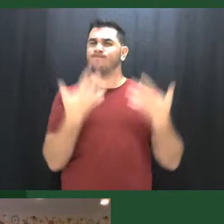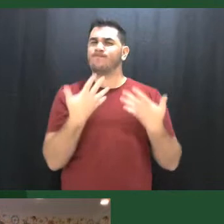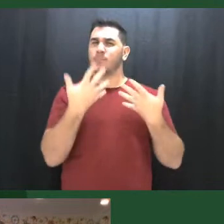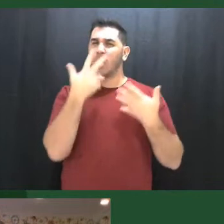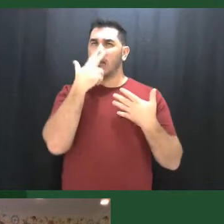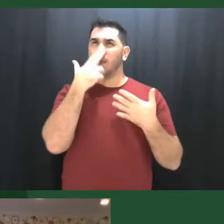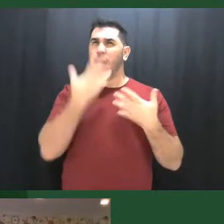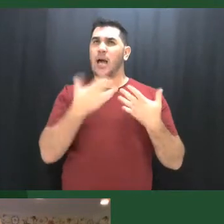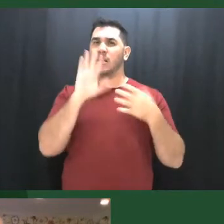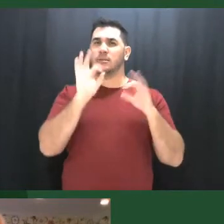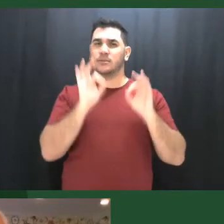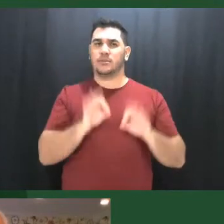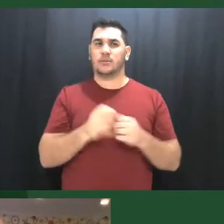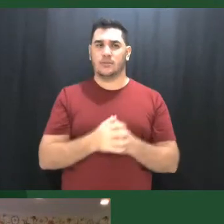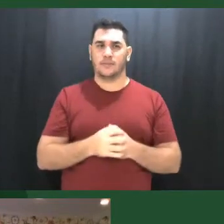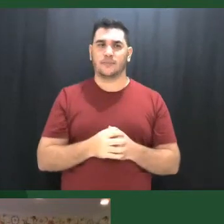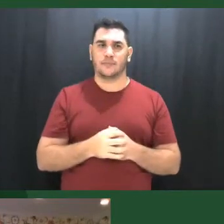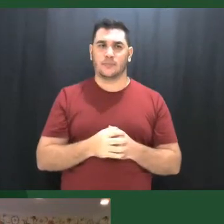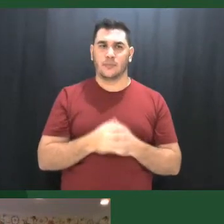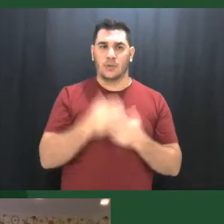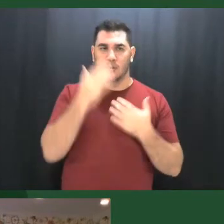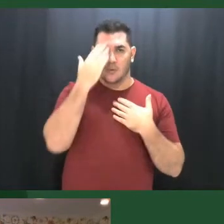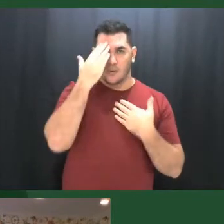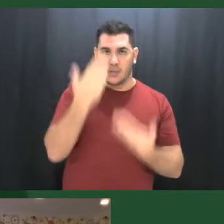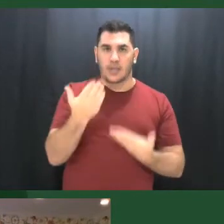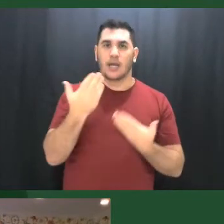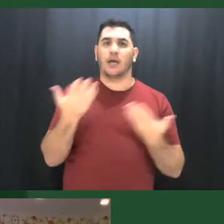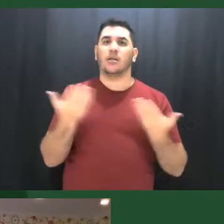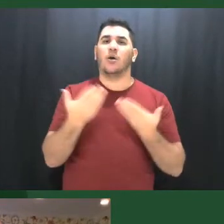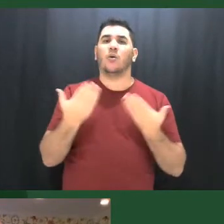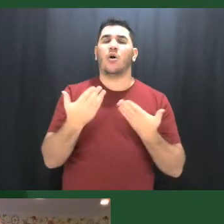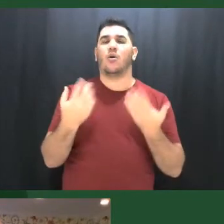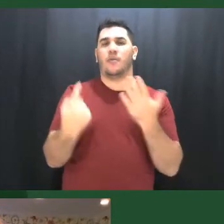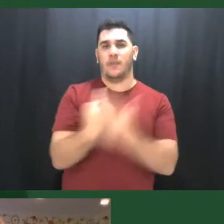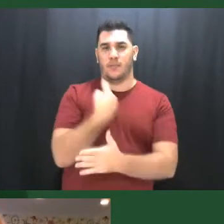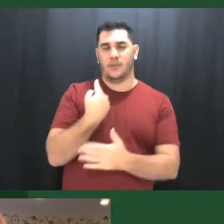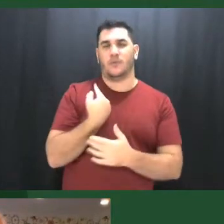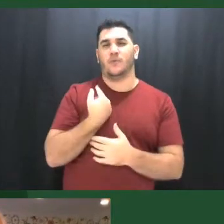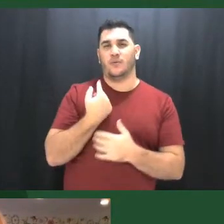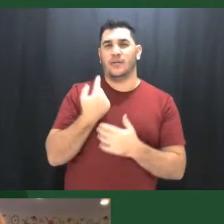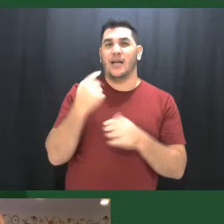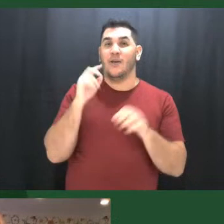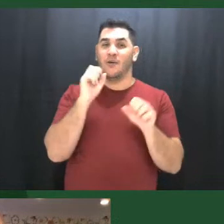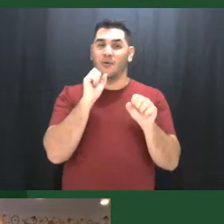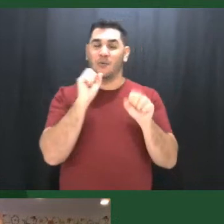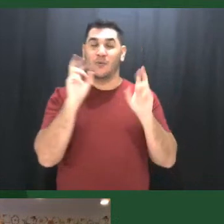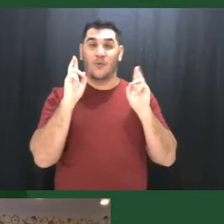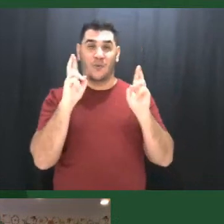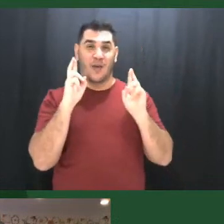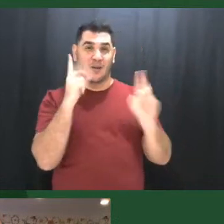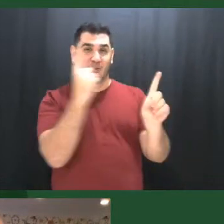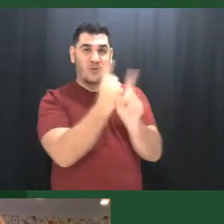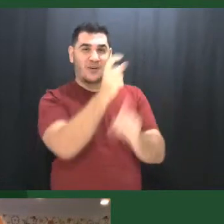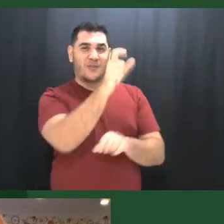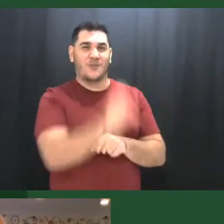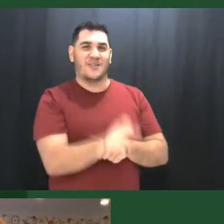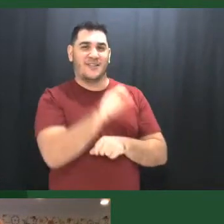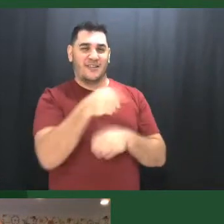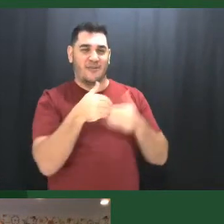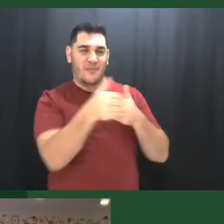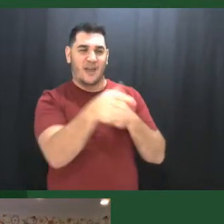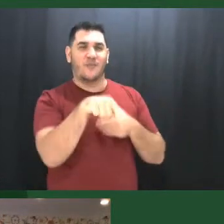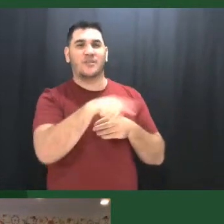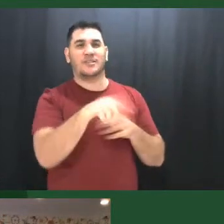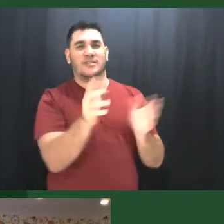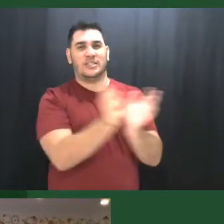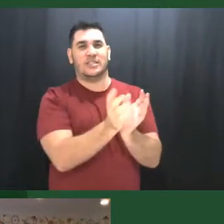to hear from you. I hope we'll get to meet again sometime soon. You've been a very important contributor, not only in Brazil, but all